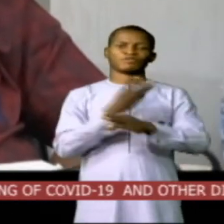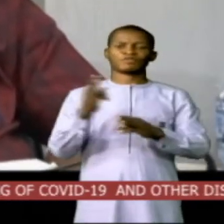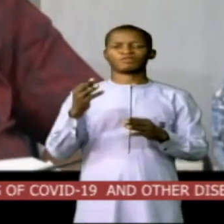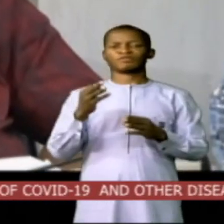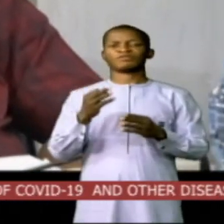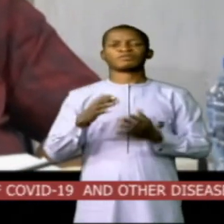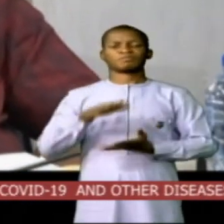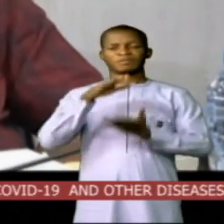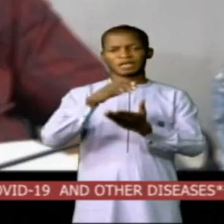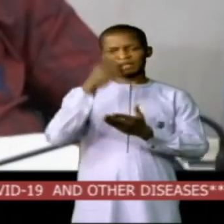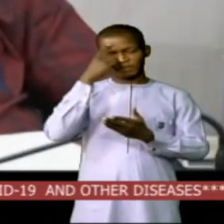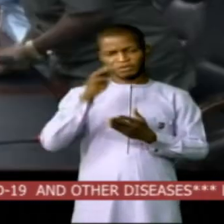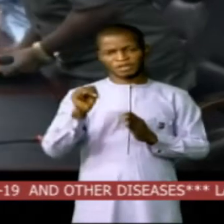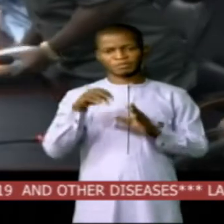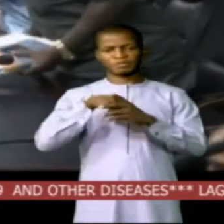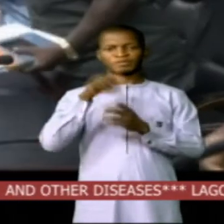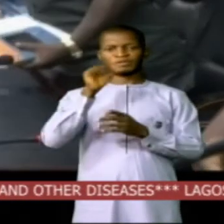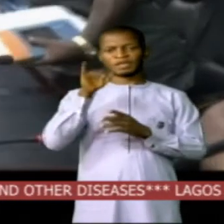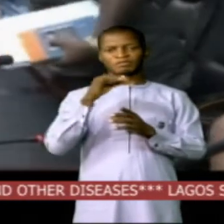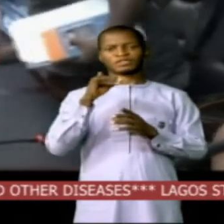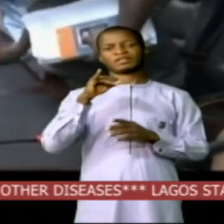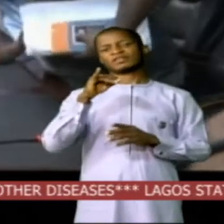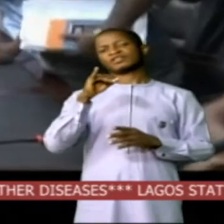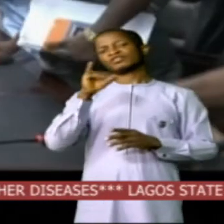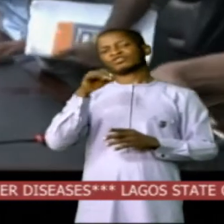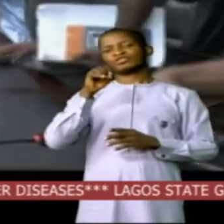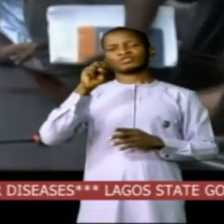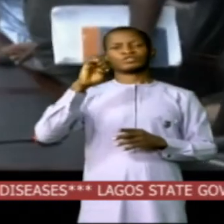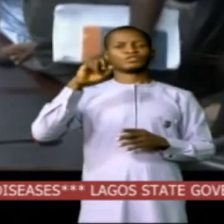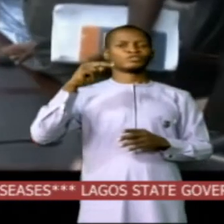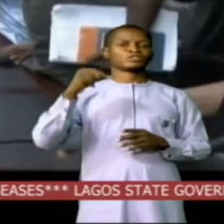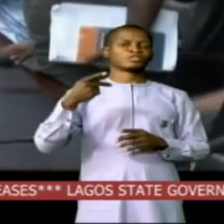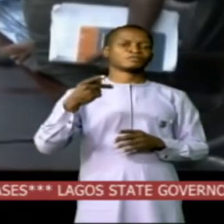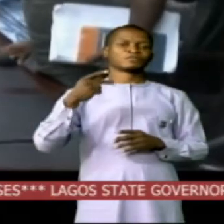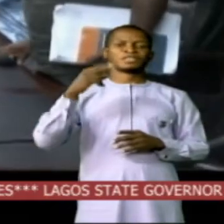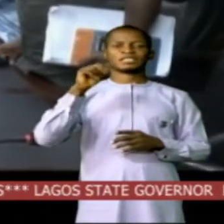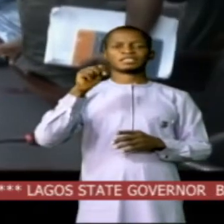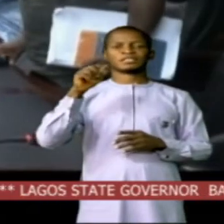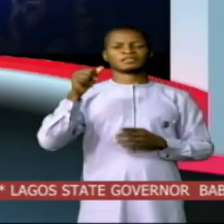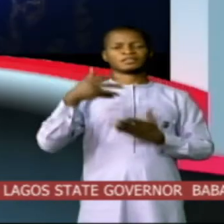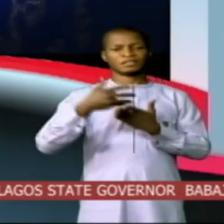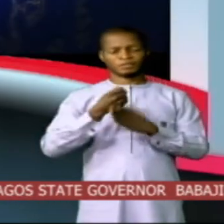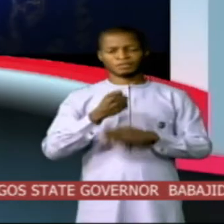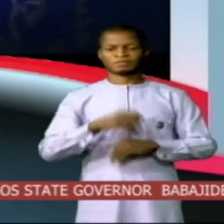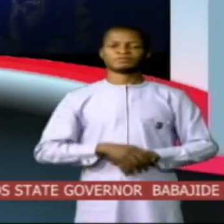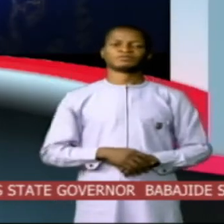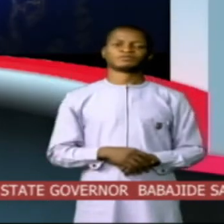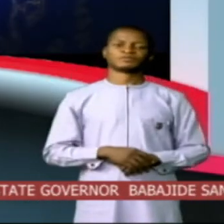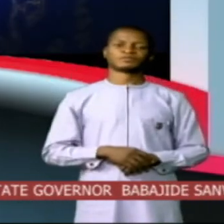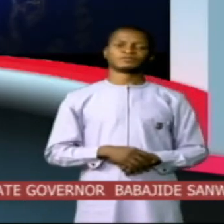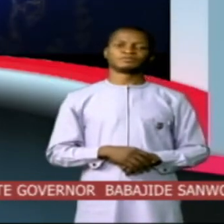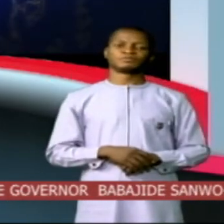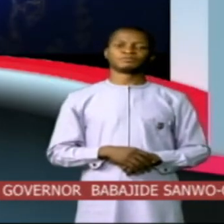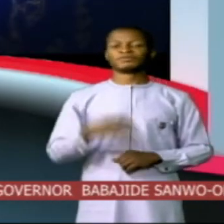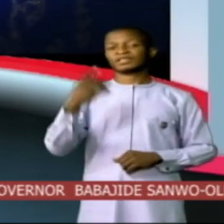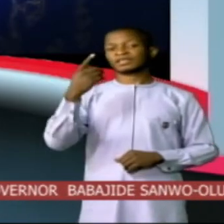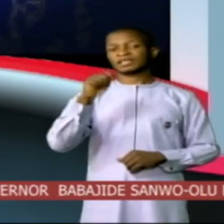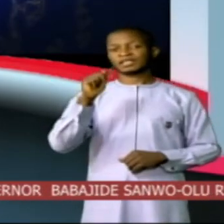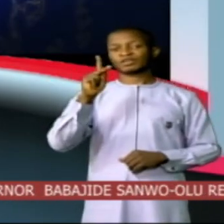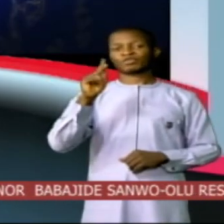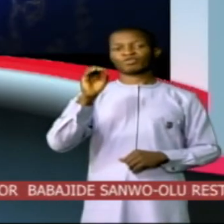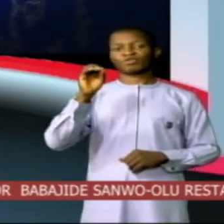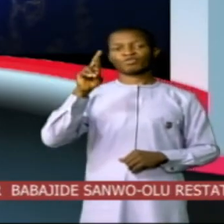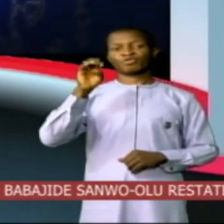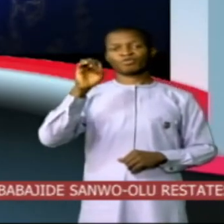packages. In Abuja, Joseph Sound Oten, NTA News. The Korean